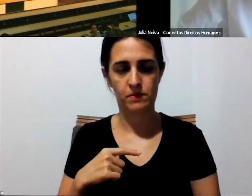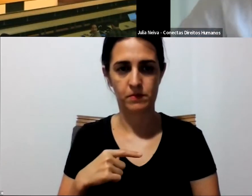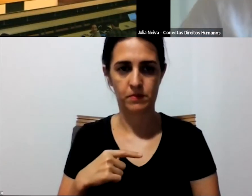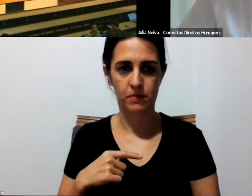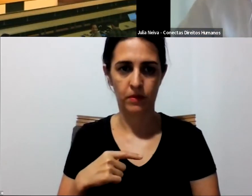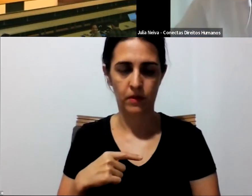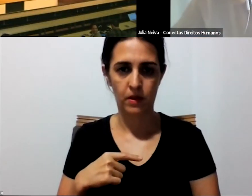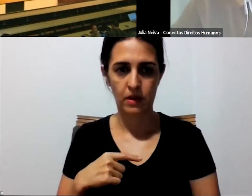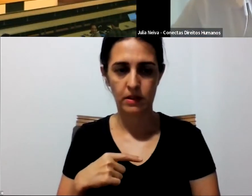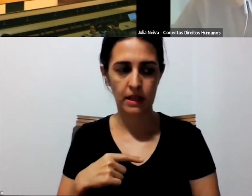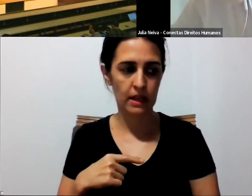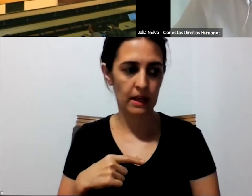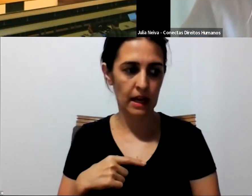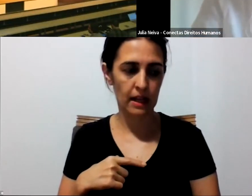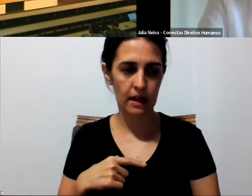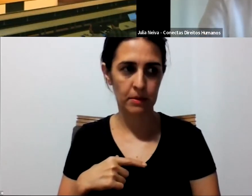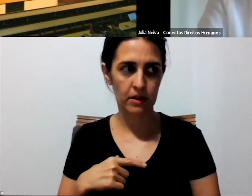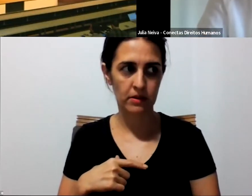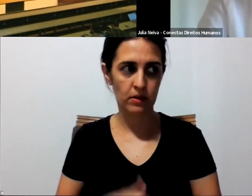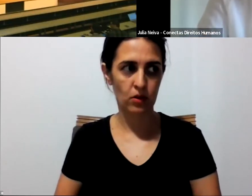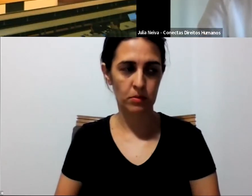brave man over there.